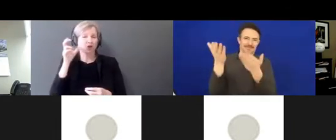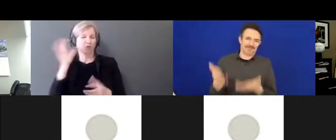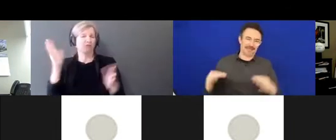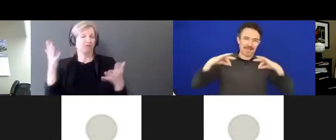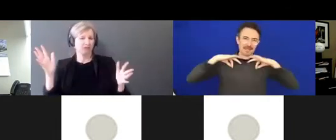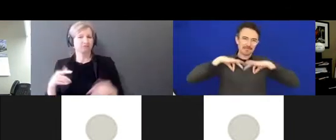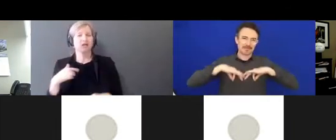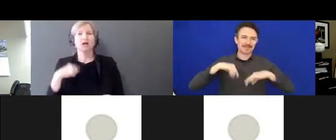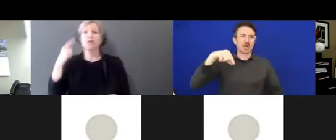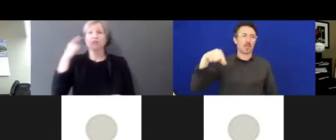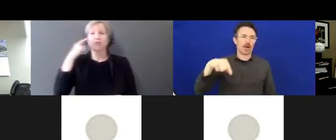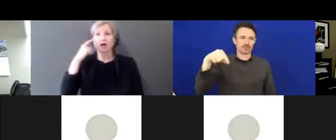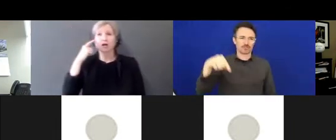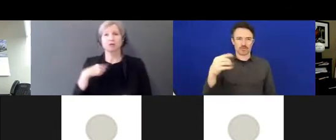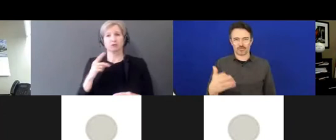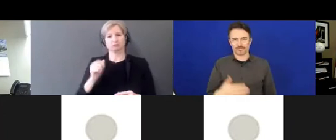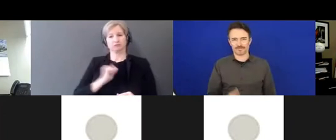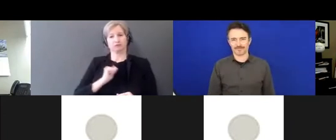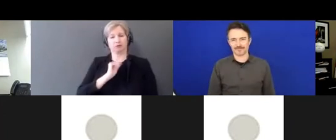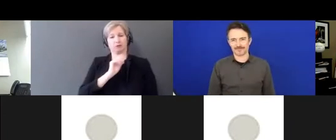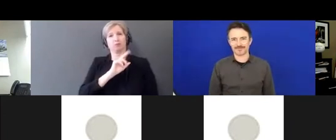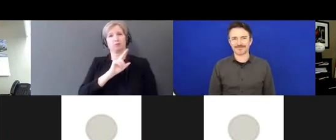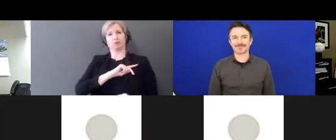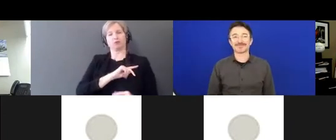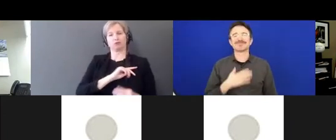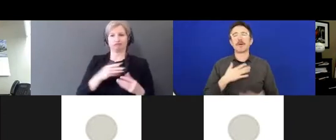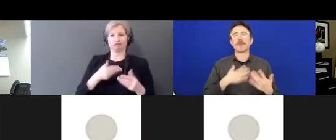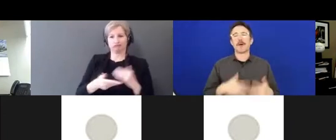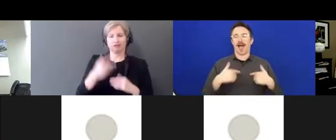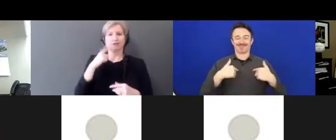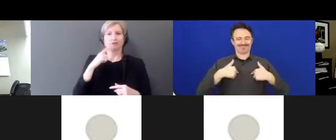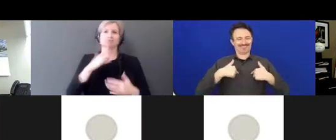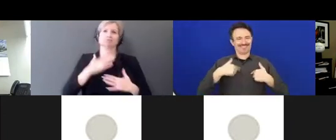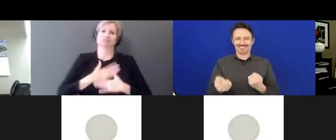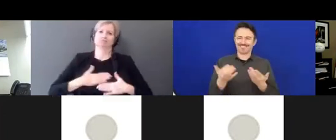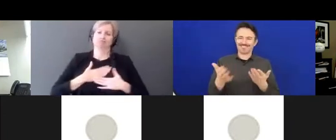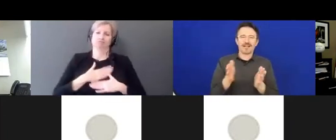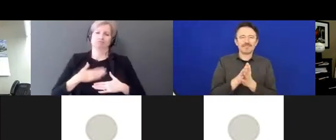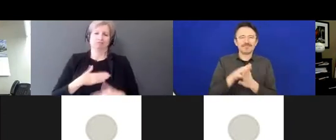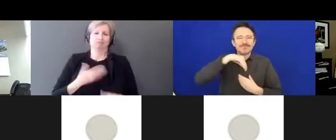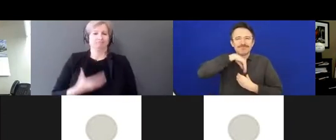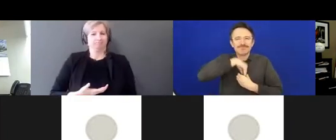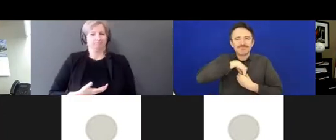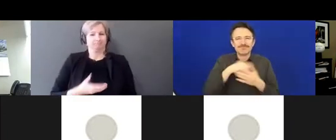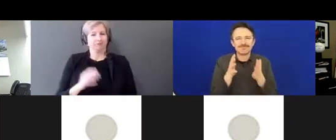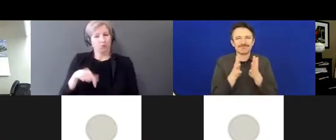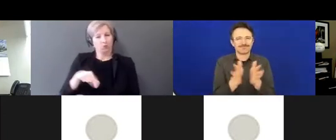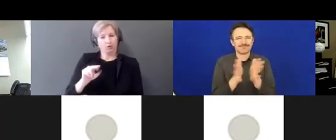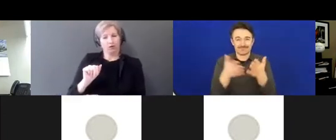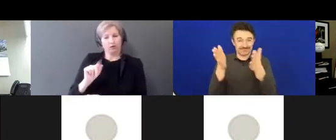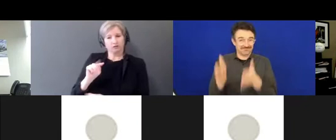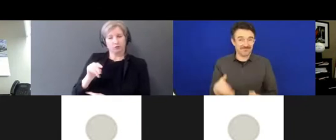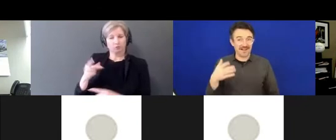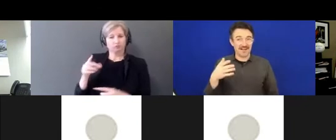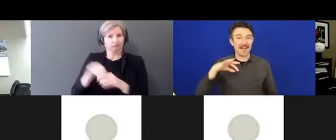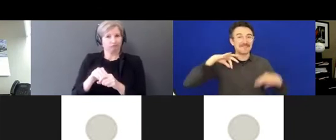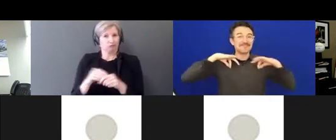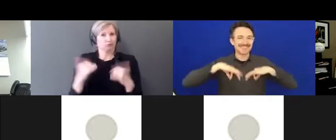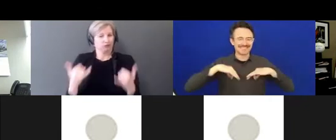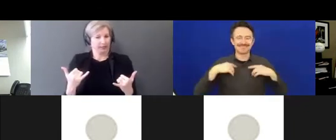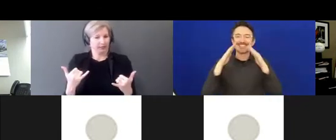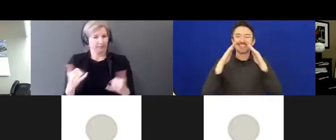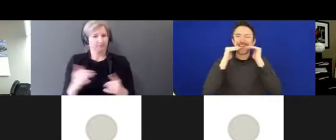say how delighted I am that Minister Qualtrough is able to join us today, and to say that, you know, it's been quite